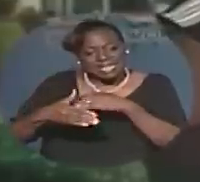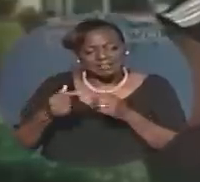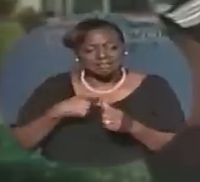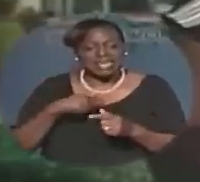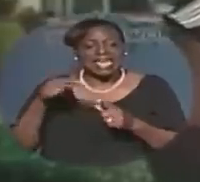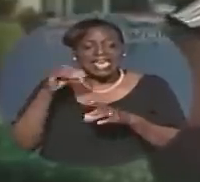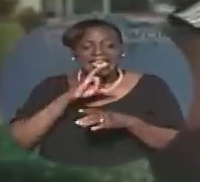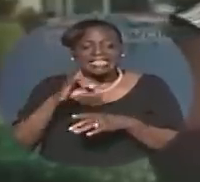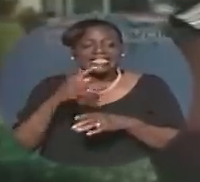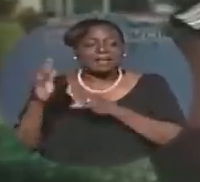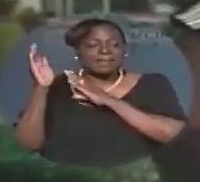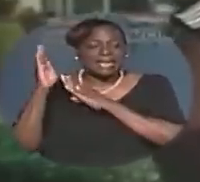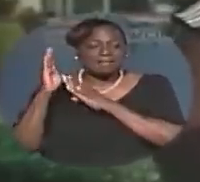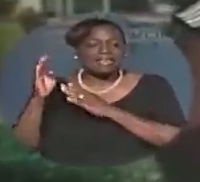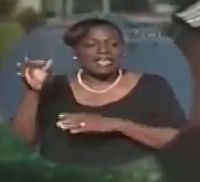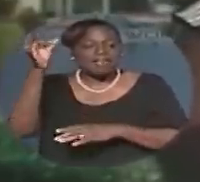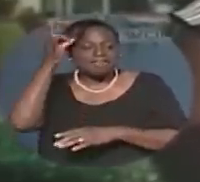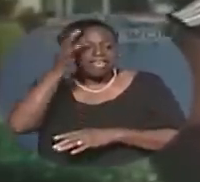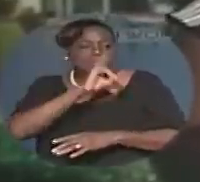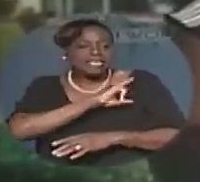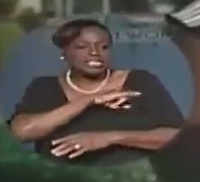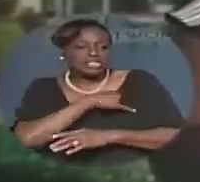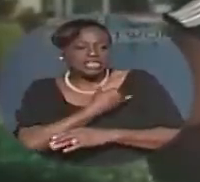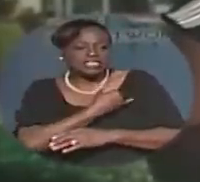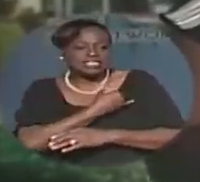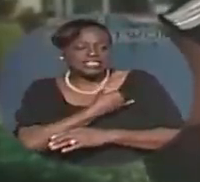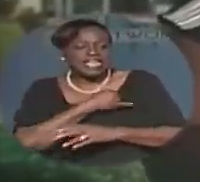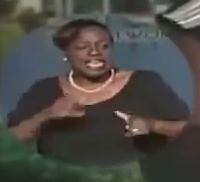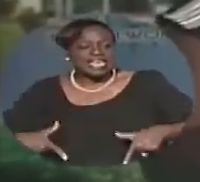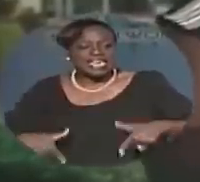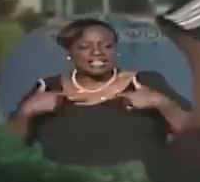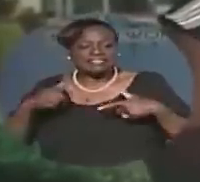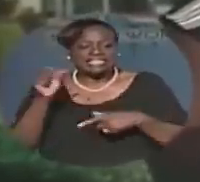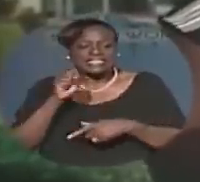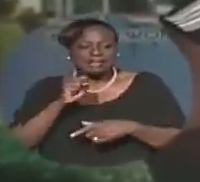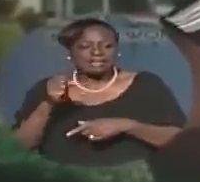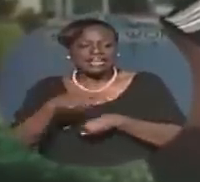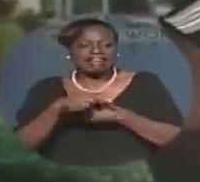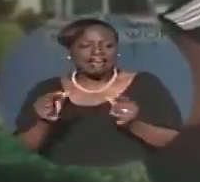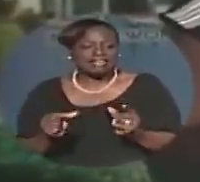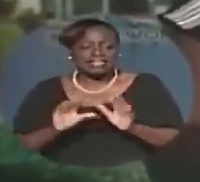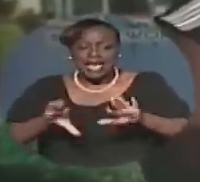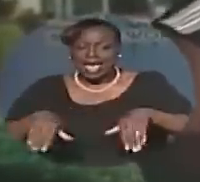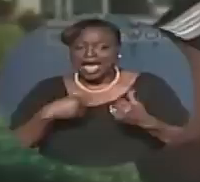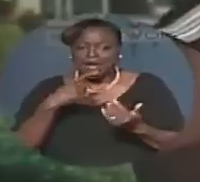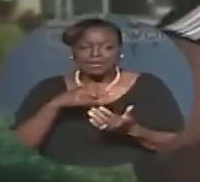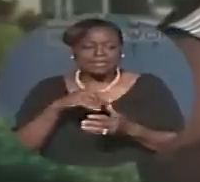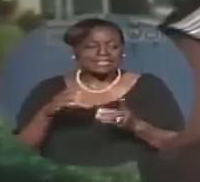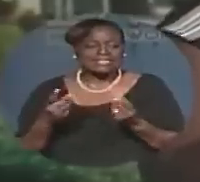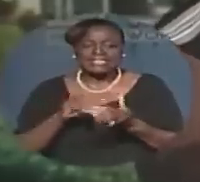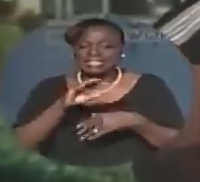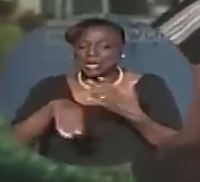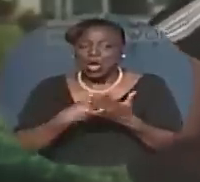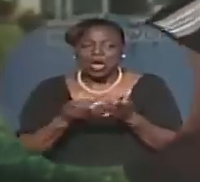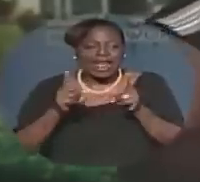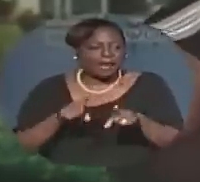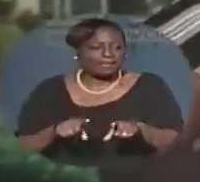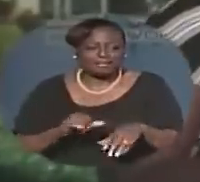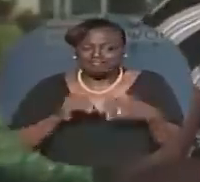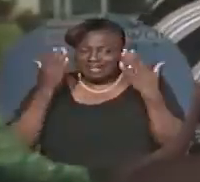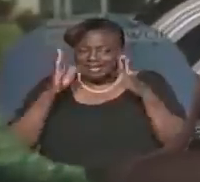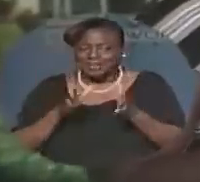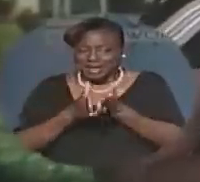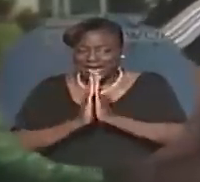is a Bahamian. His name is Fabian Johnson, a resident of Stapleton Gardens. Now, how did this all happen? We're anxious to know. Fabian, just step in here quickly